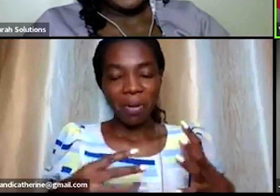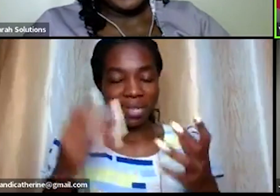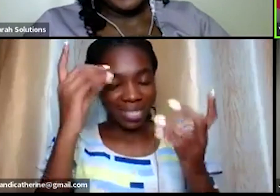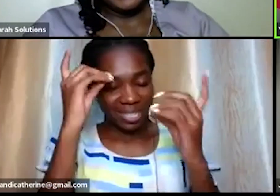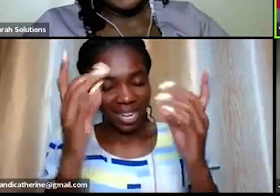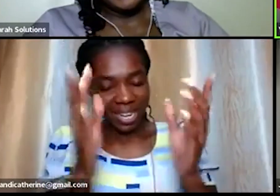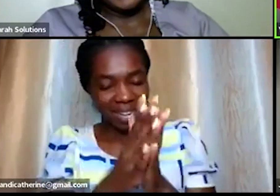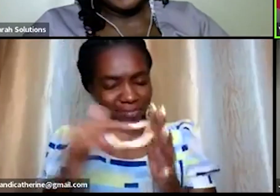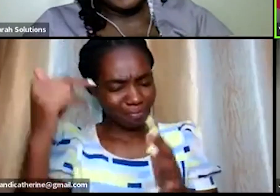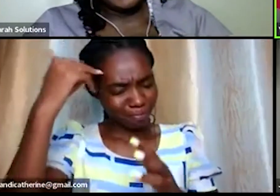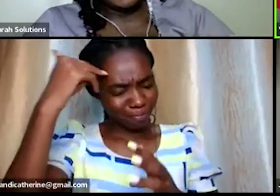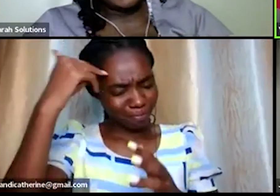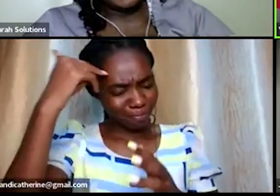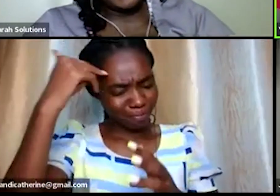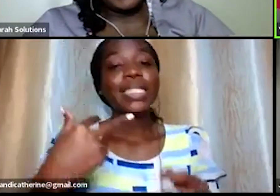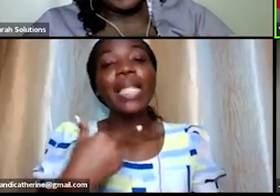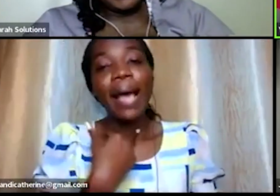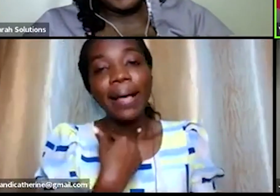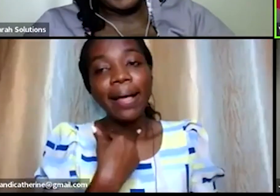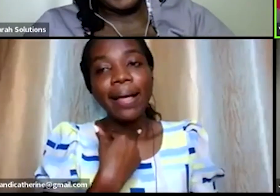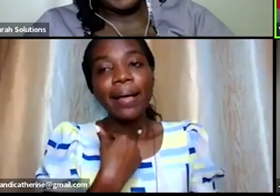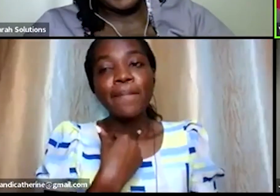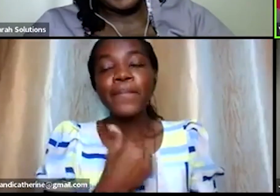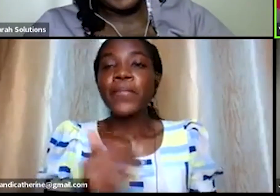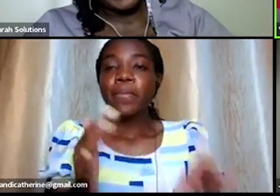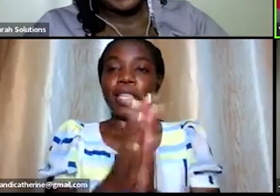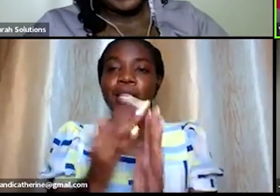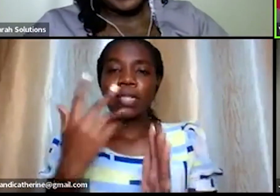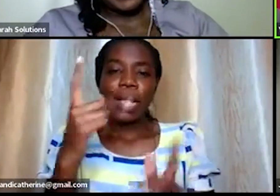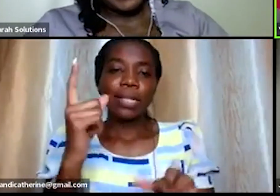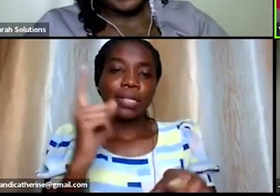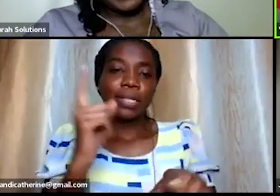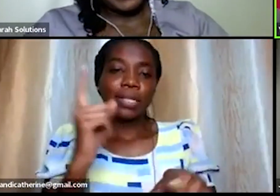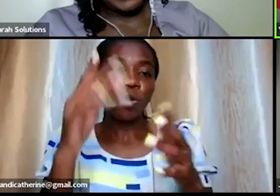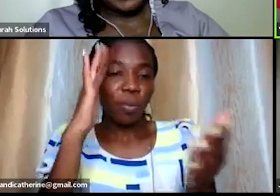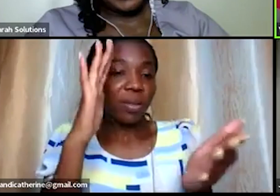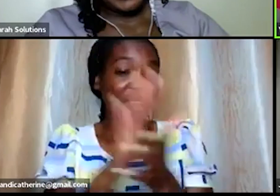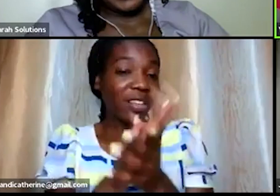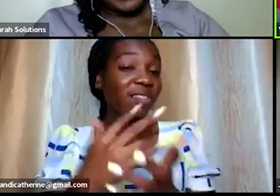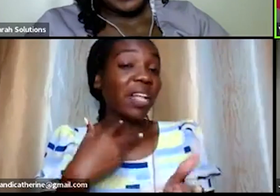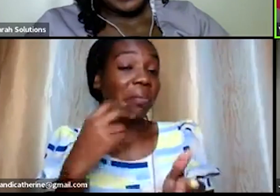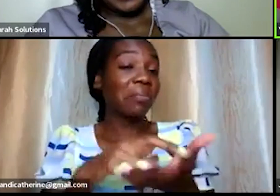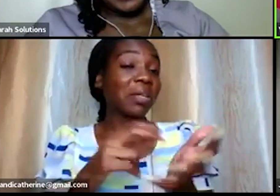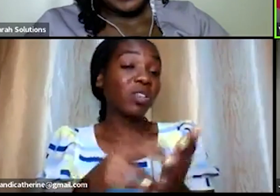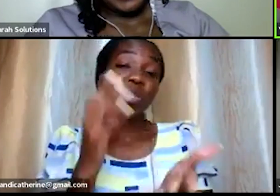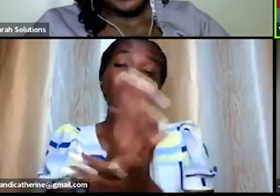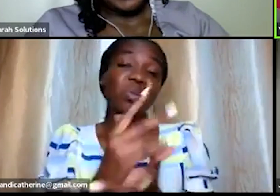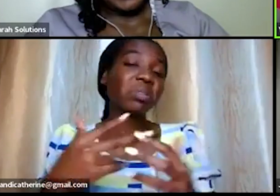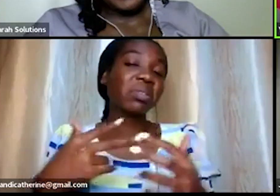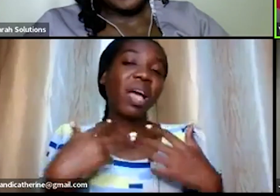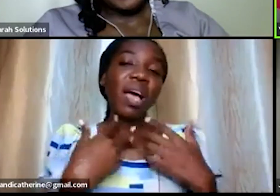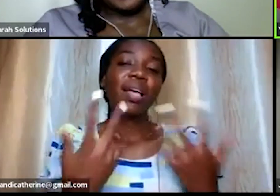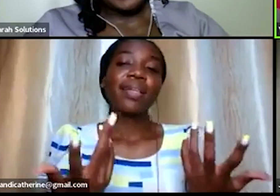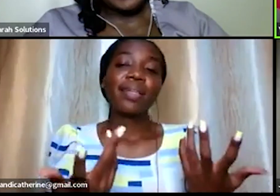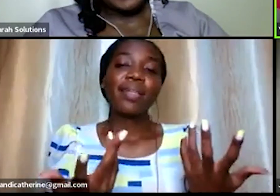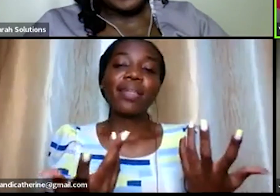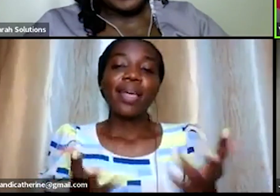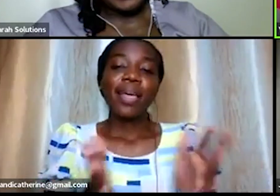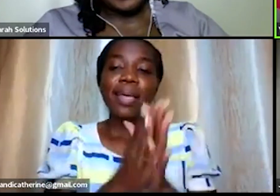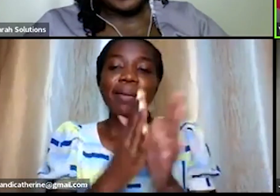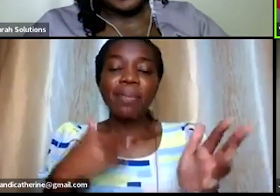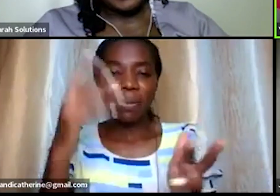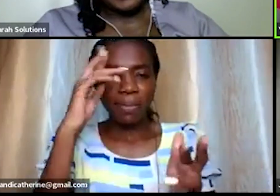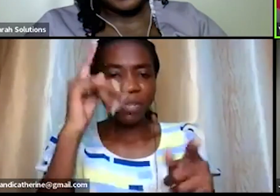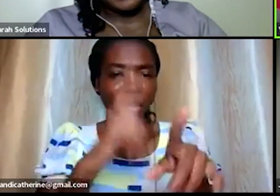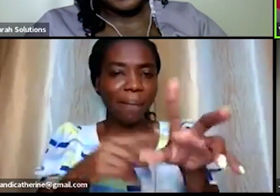mind that I'm stuck. And you see, once you believe you are stuck, you're stuck. I remember when I was learning how